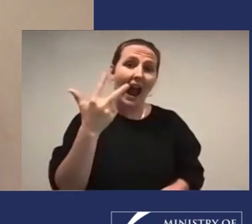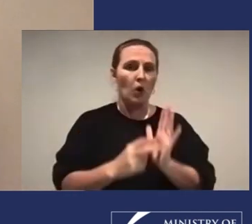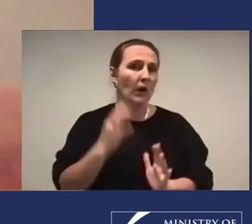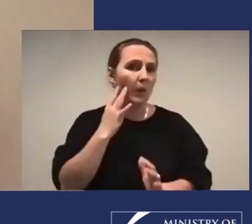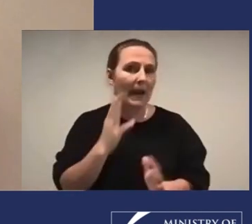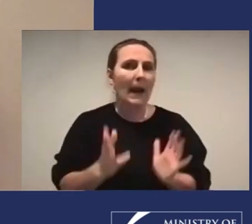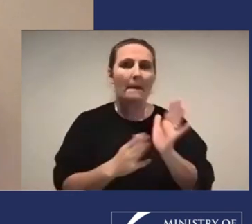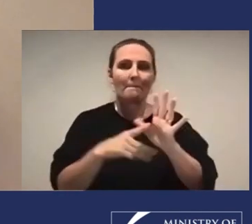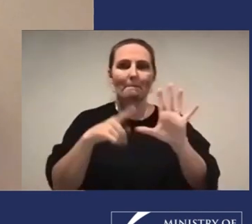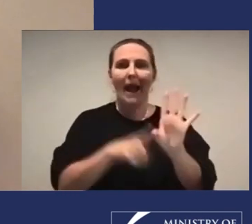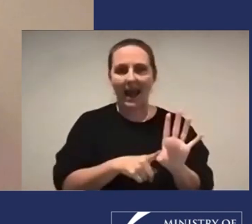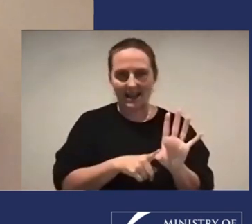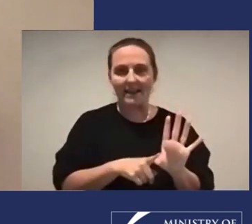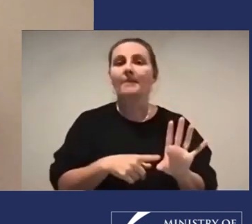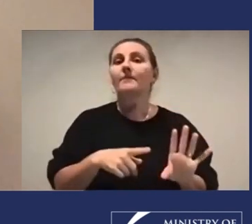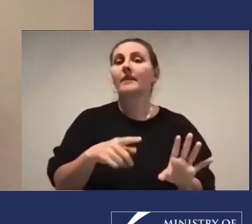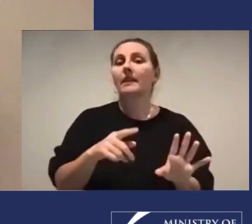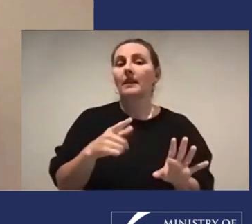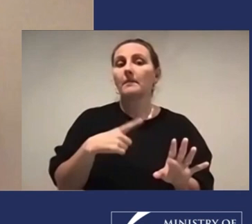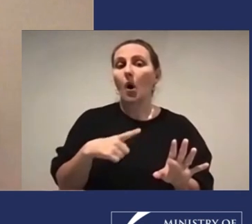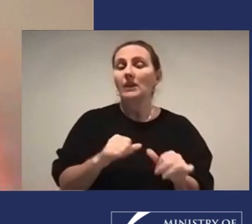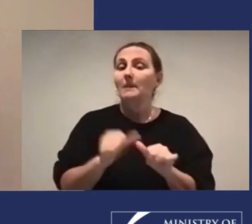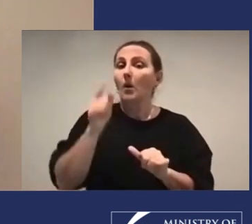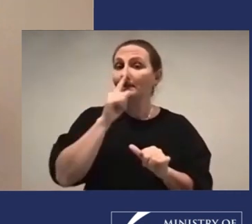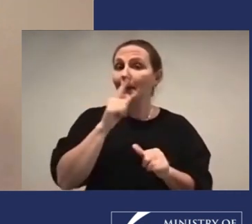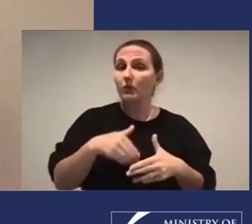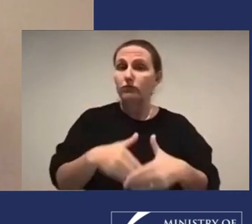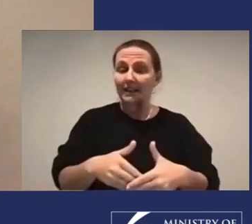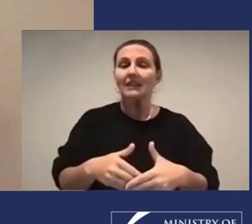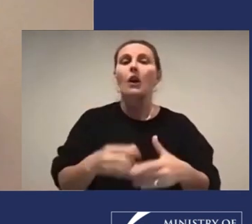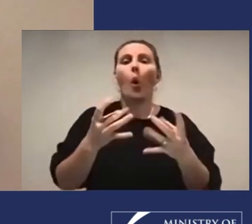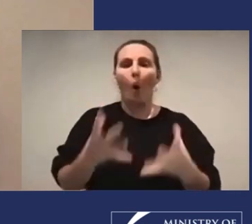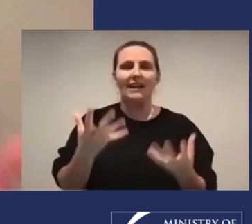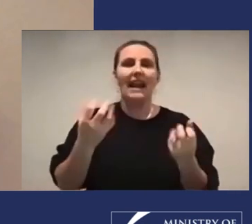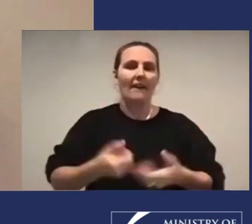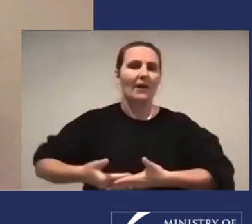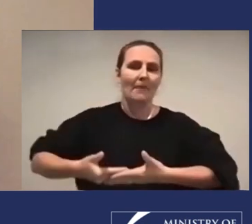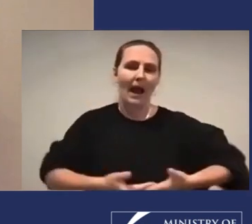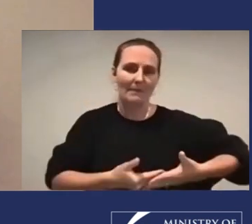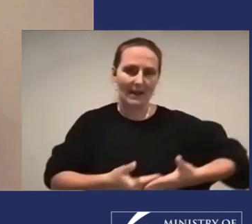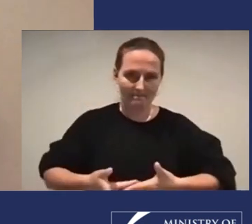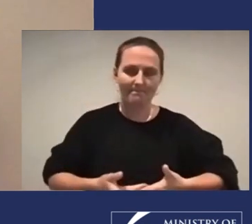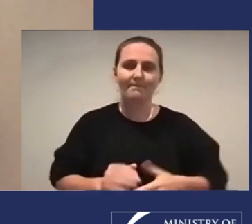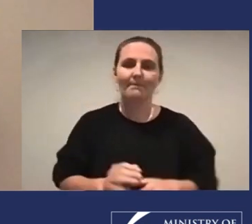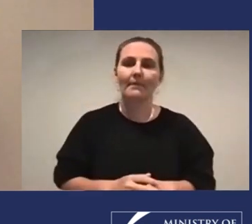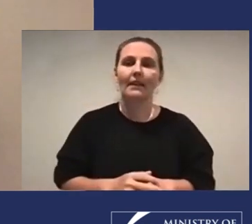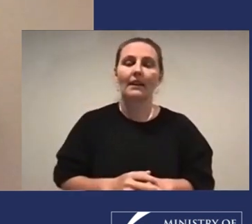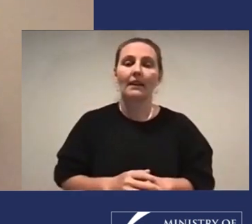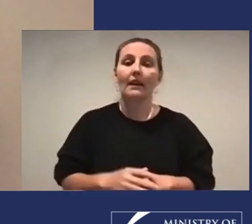people who were pregnant were already in their third trimester and have had the baby. The follow-up update was published last month